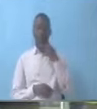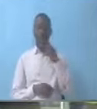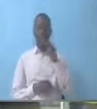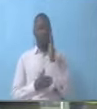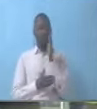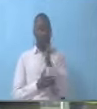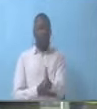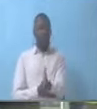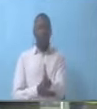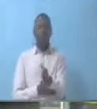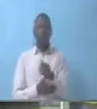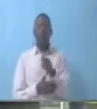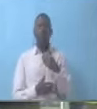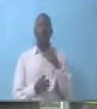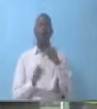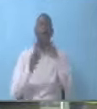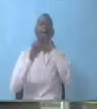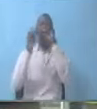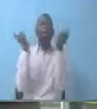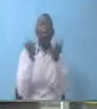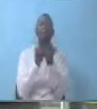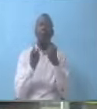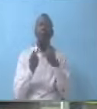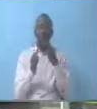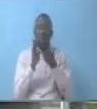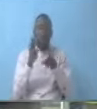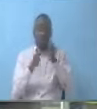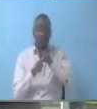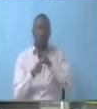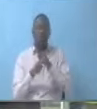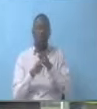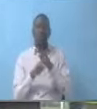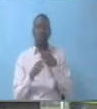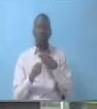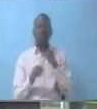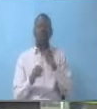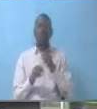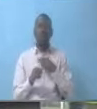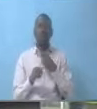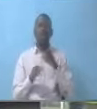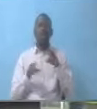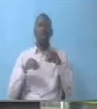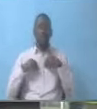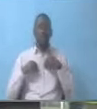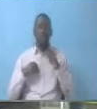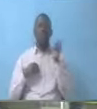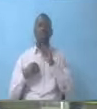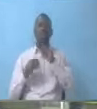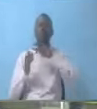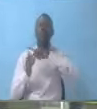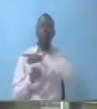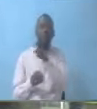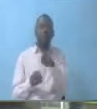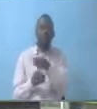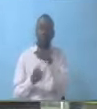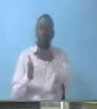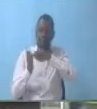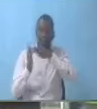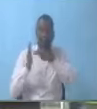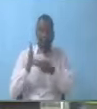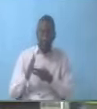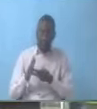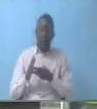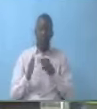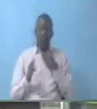so mm-hmm. that we can appreciate what this means, yes. We should just go through the decrees one by